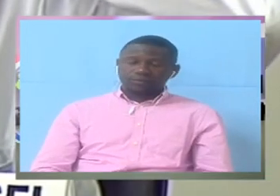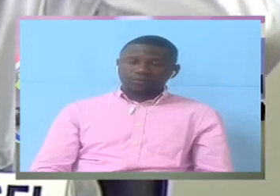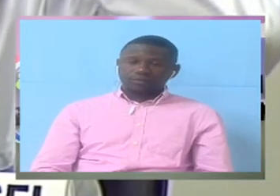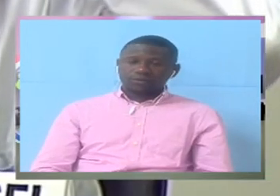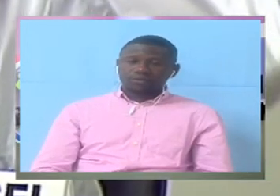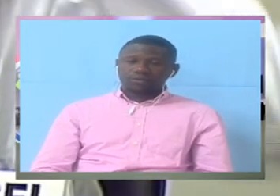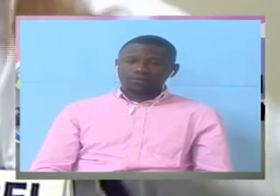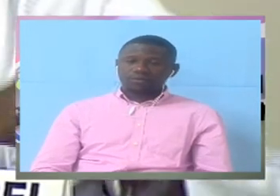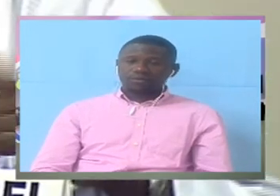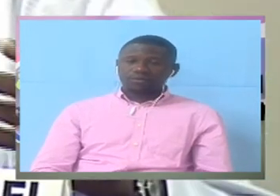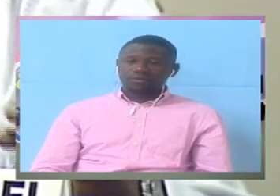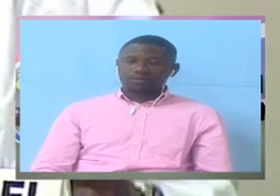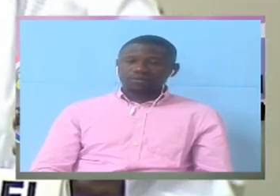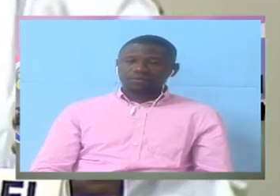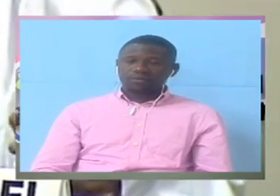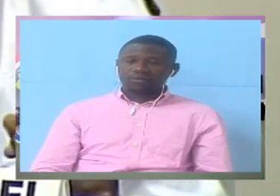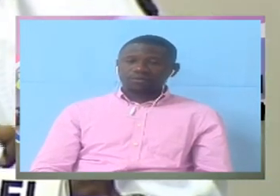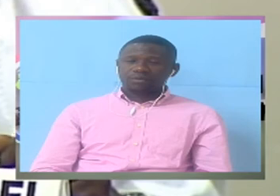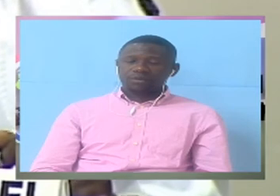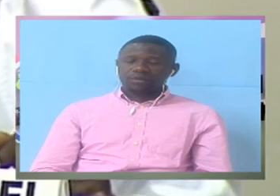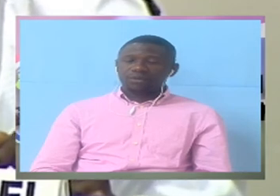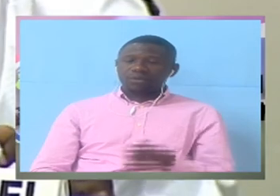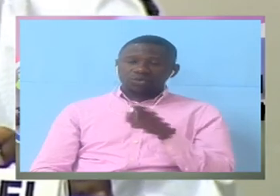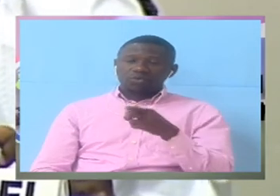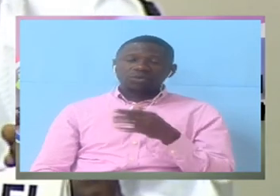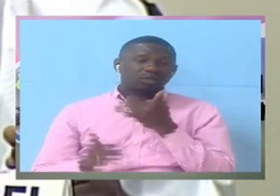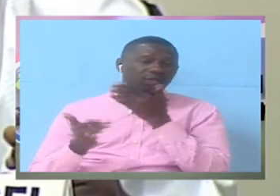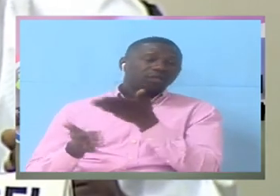You served in Liberia until